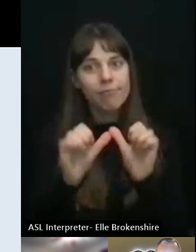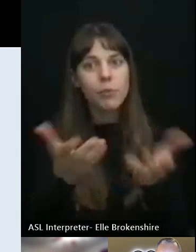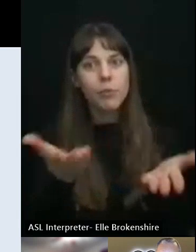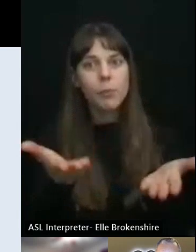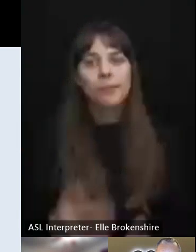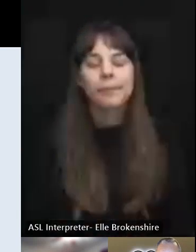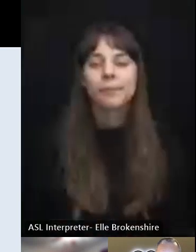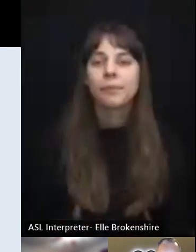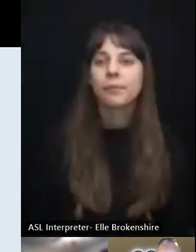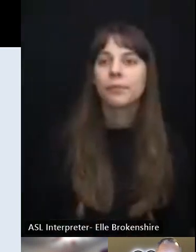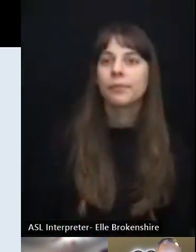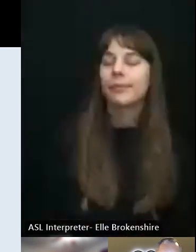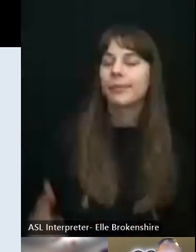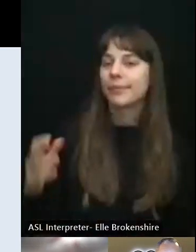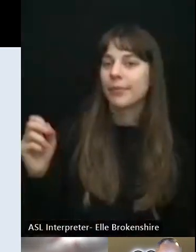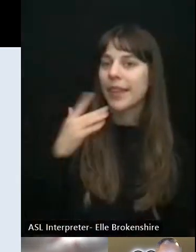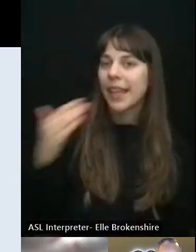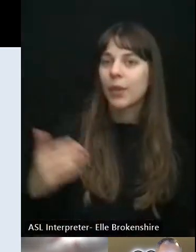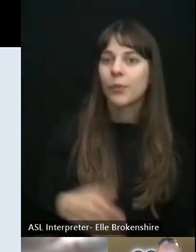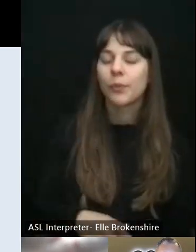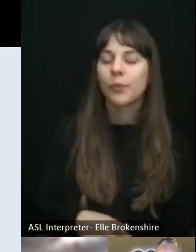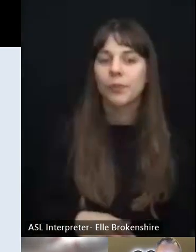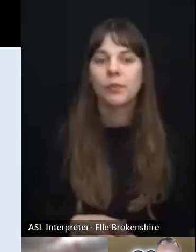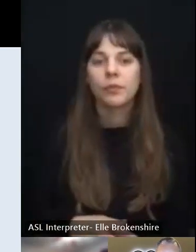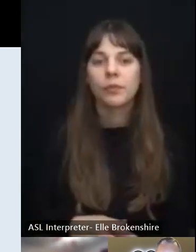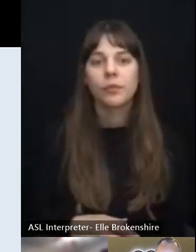slides. Thanks. Perfect. Thank you.